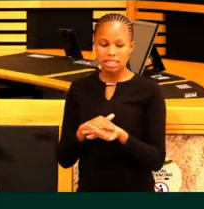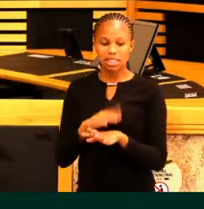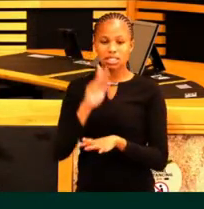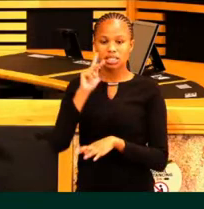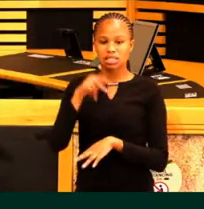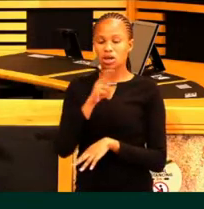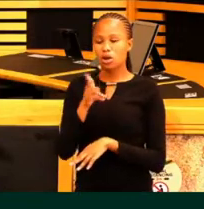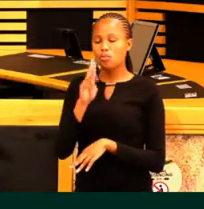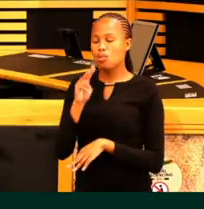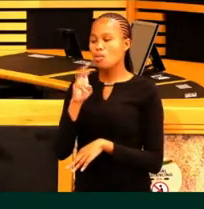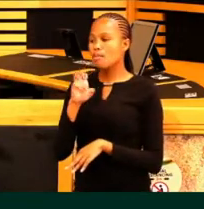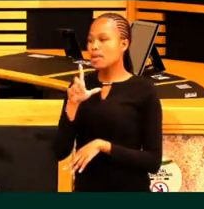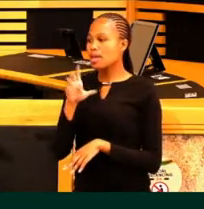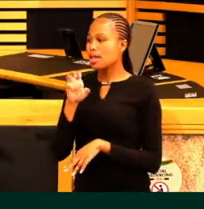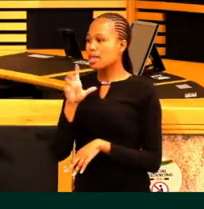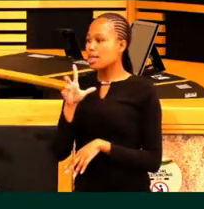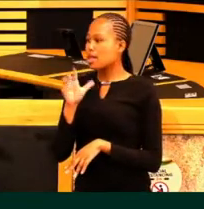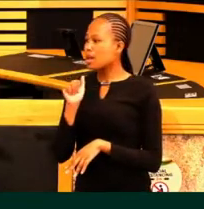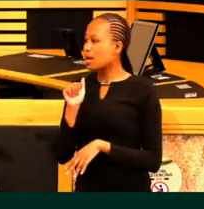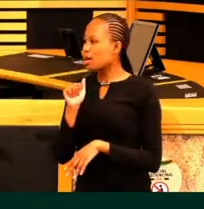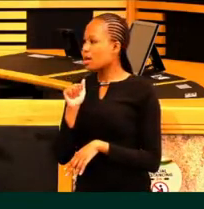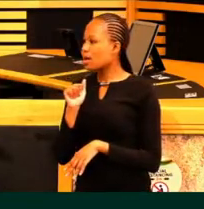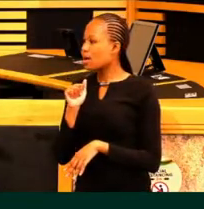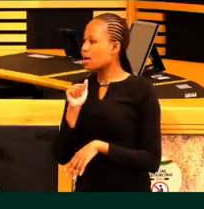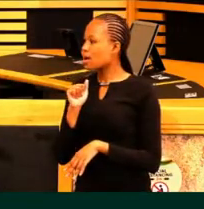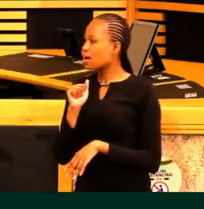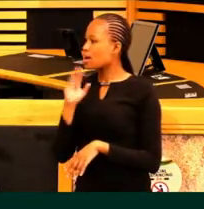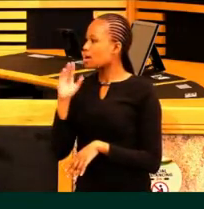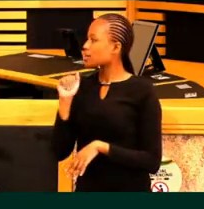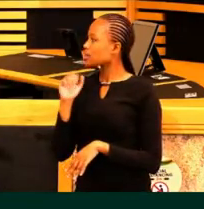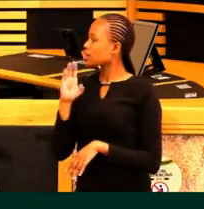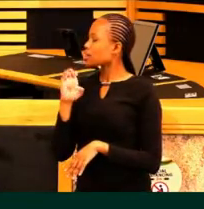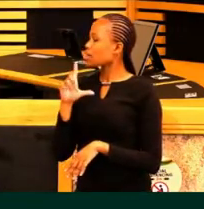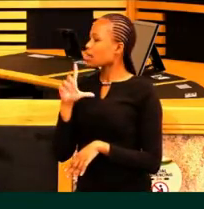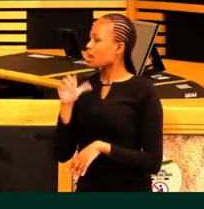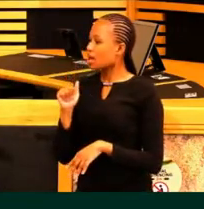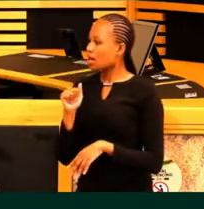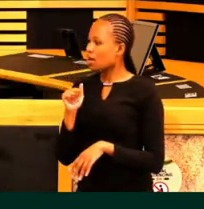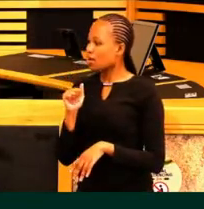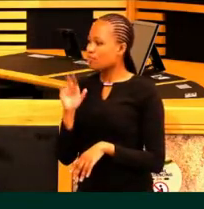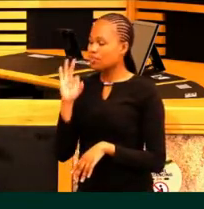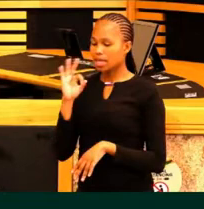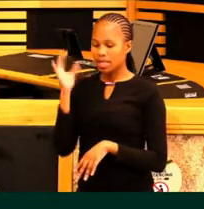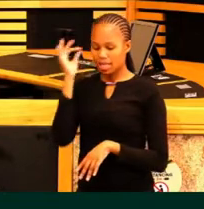Atela from Nelson Mandela Metro three minutes